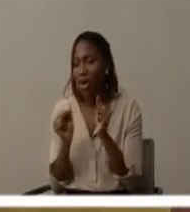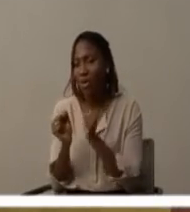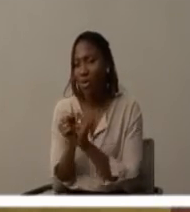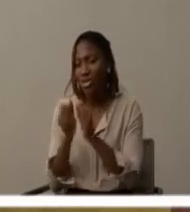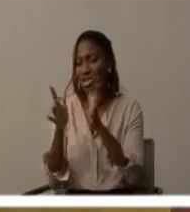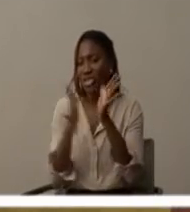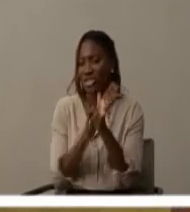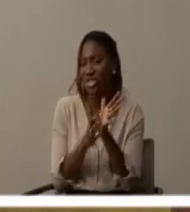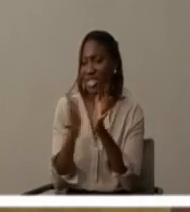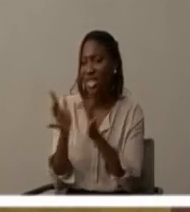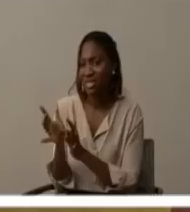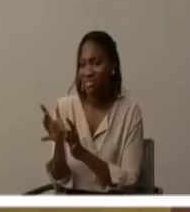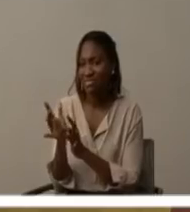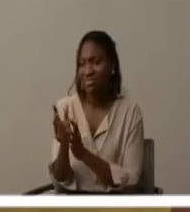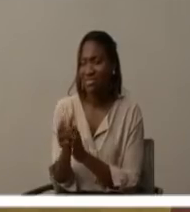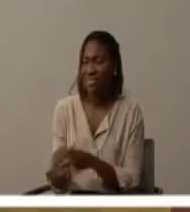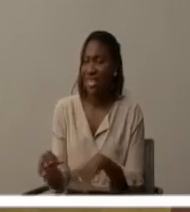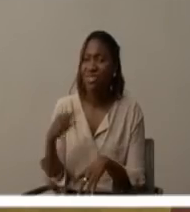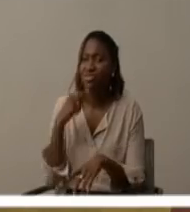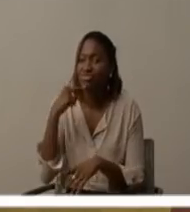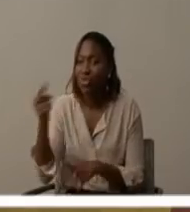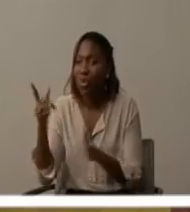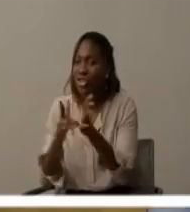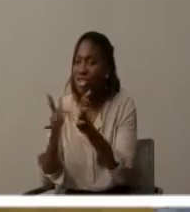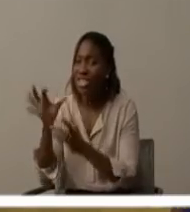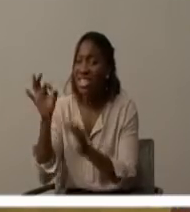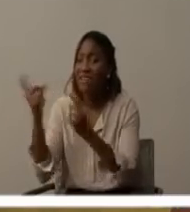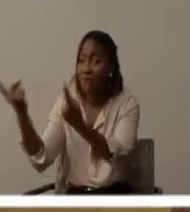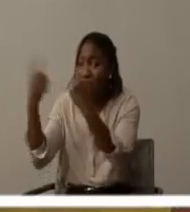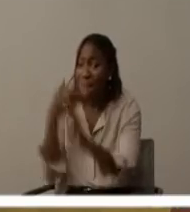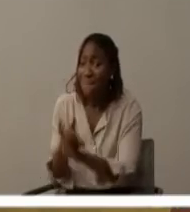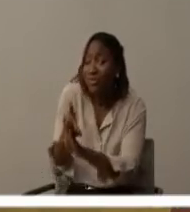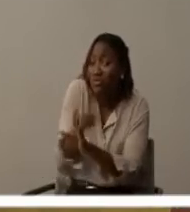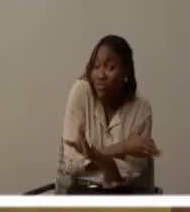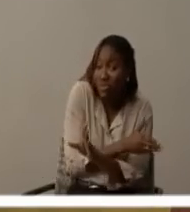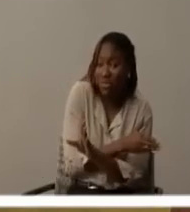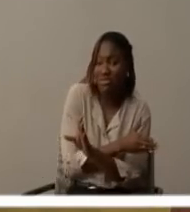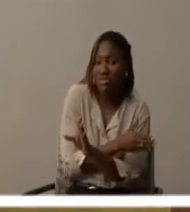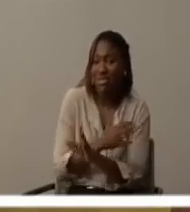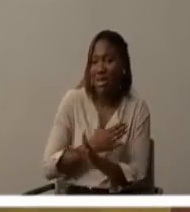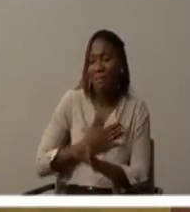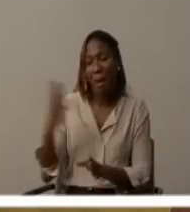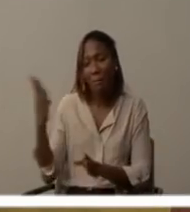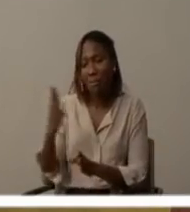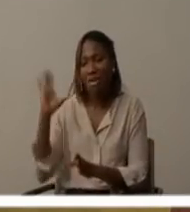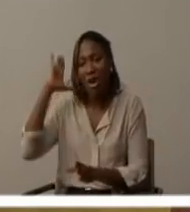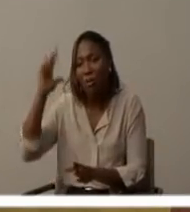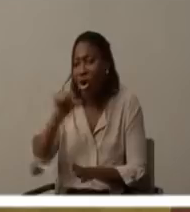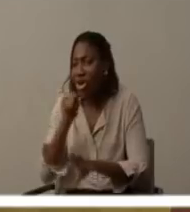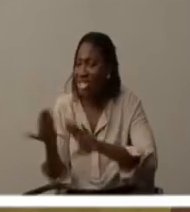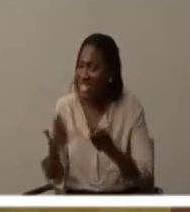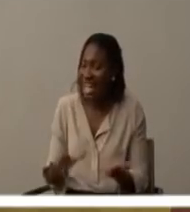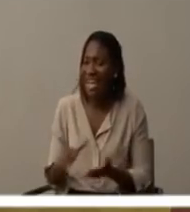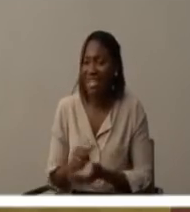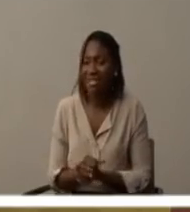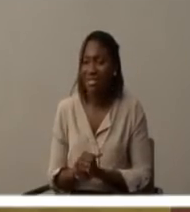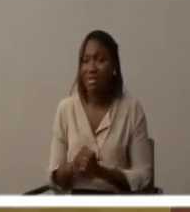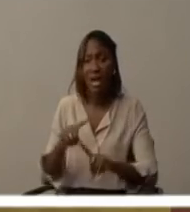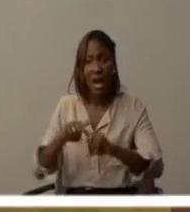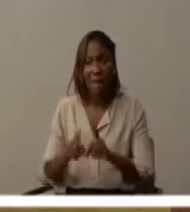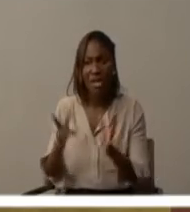when he says, if you had only been here, my brother would not have died. And Jesus says, but your brother, Martha, is going